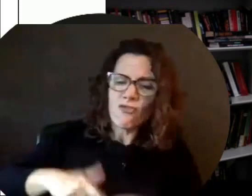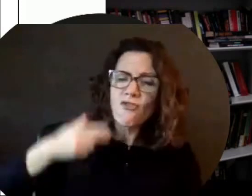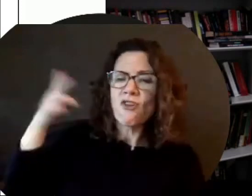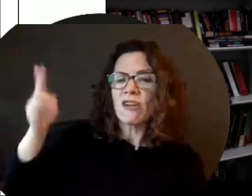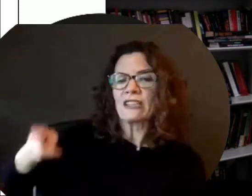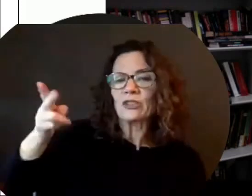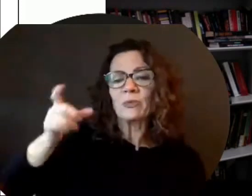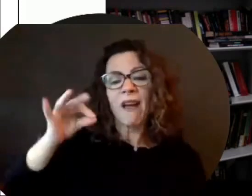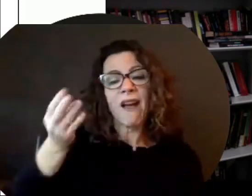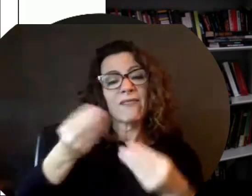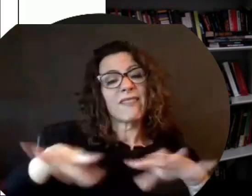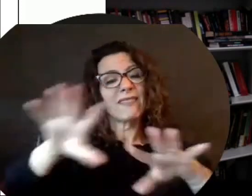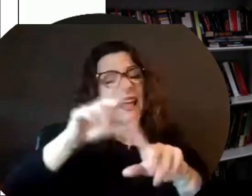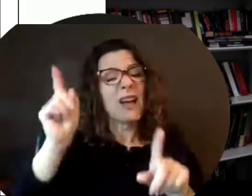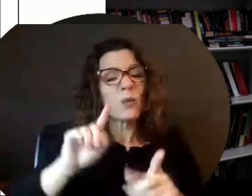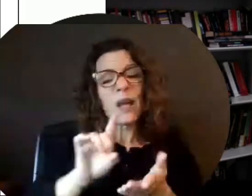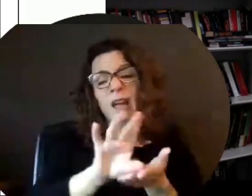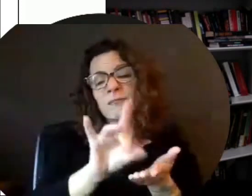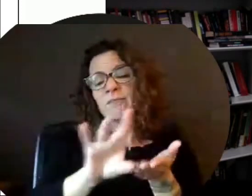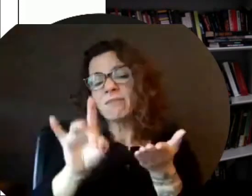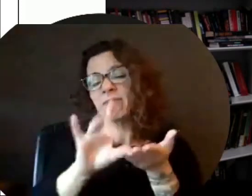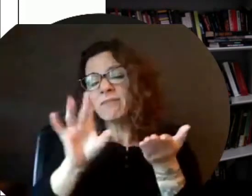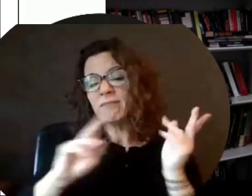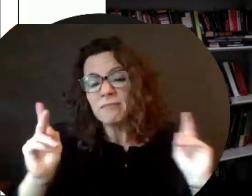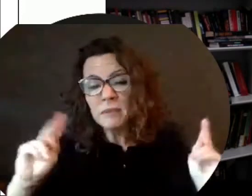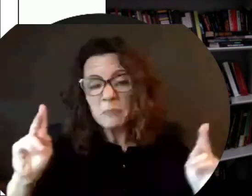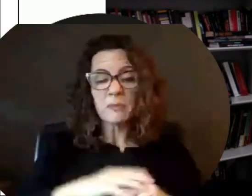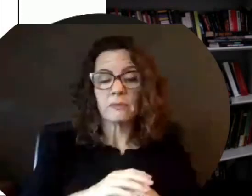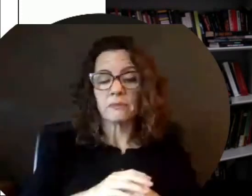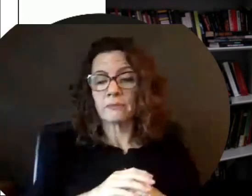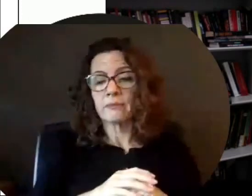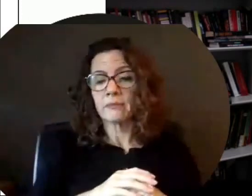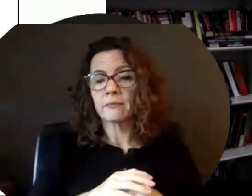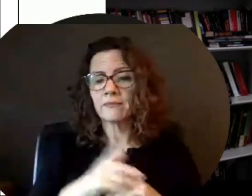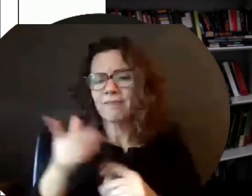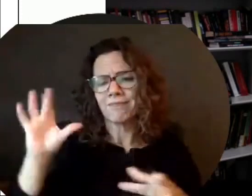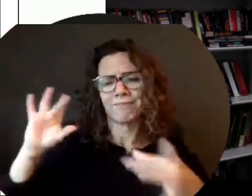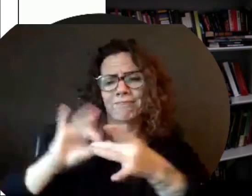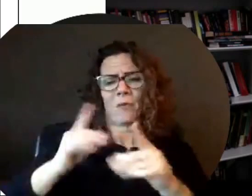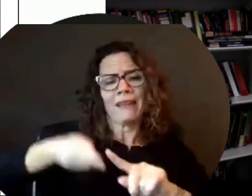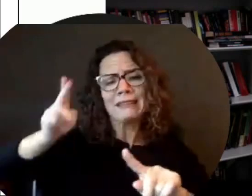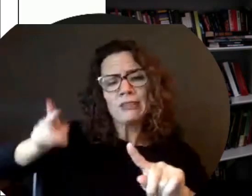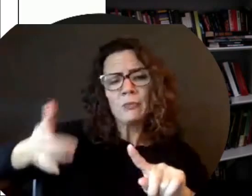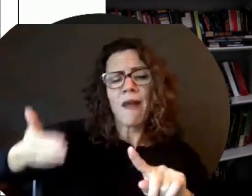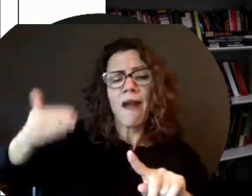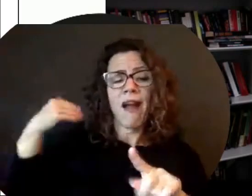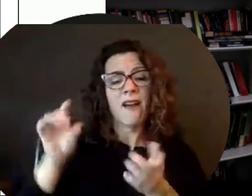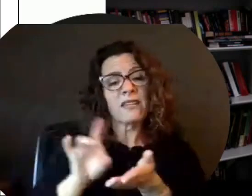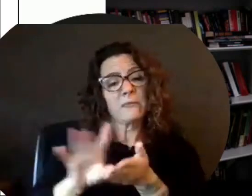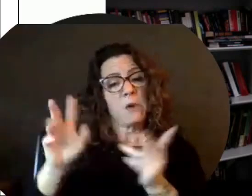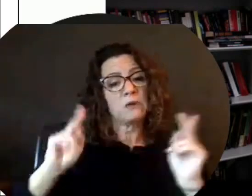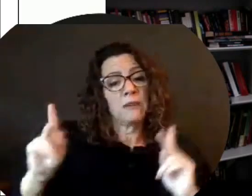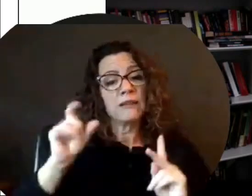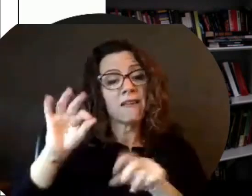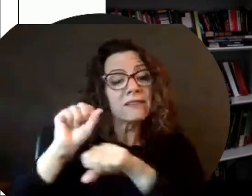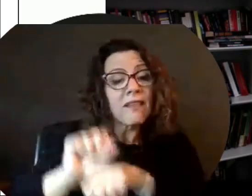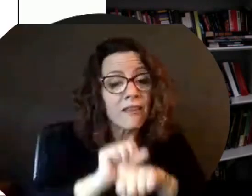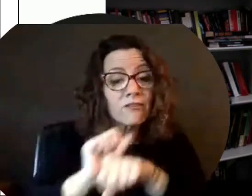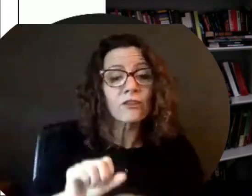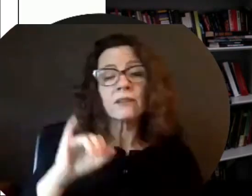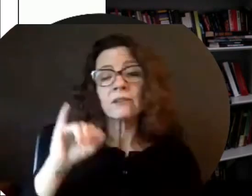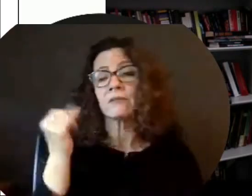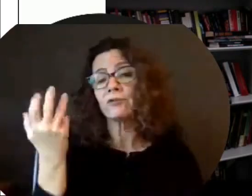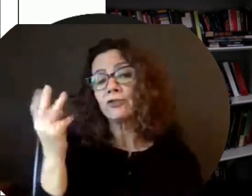and black communities, but now being the kind of siting of these kind of facilities that continue to cannibalize